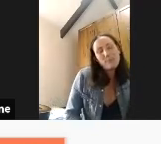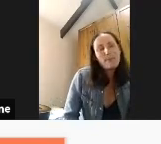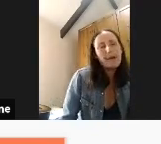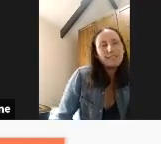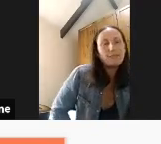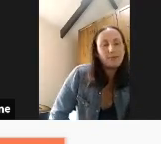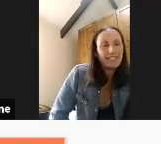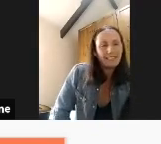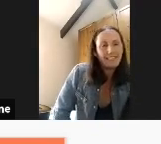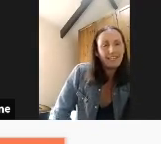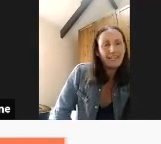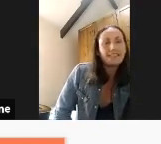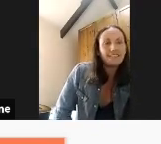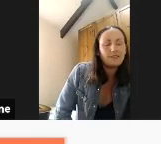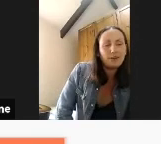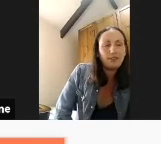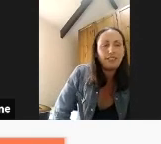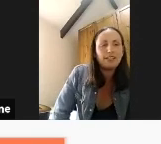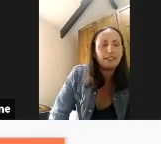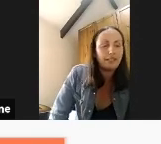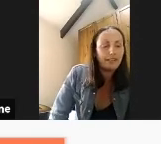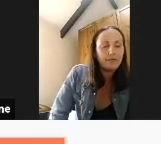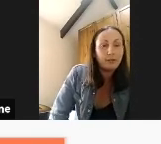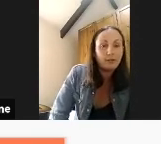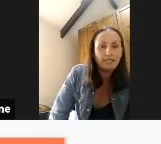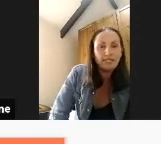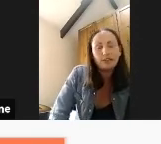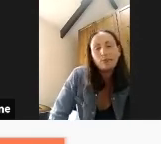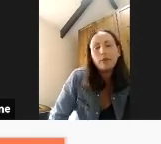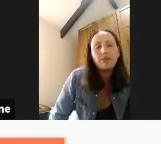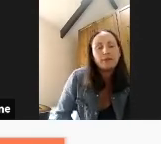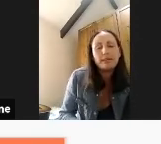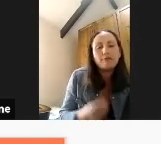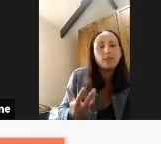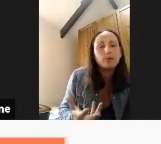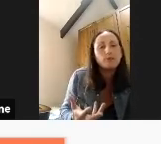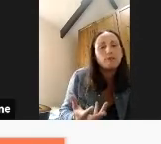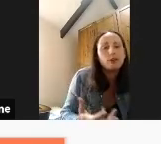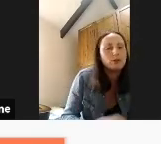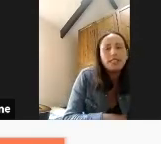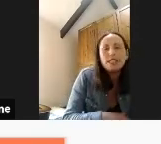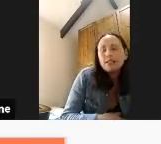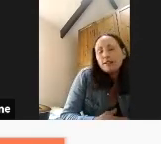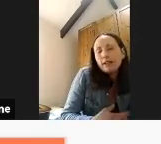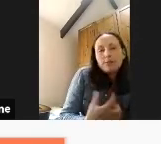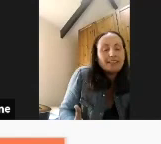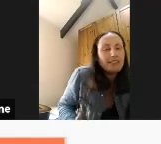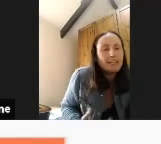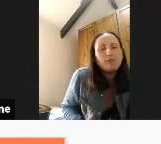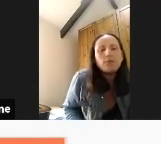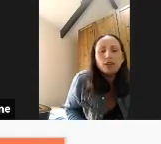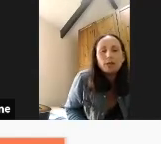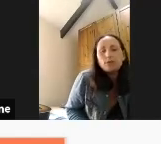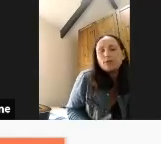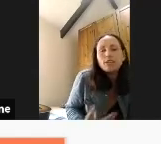the massive dominating actors within food retail, but they play a really important role. Businesses